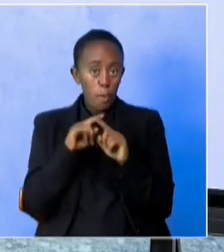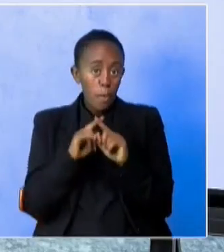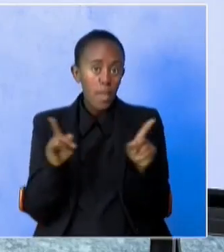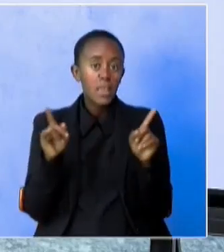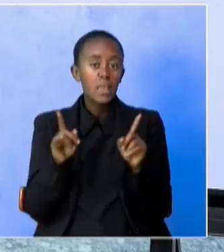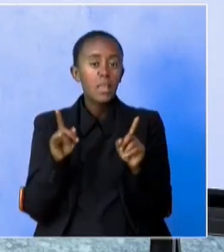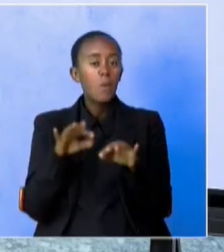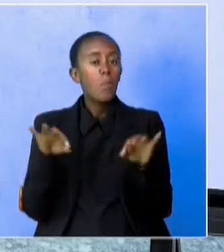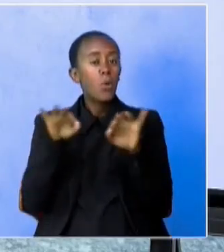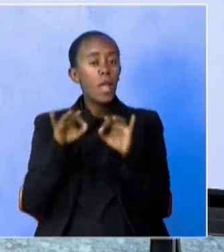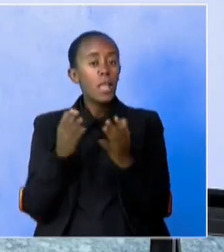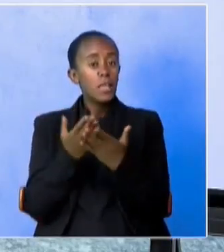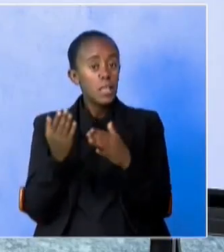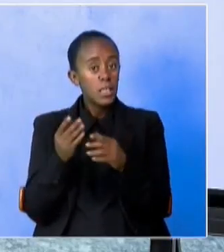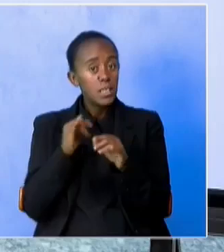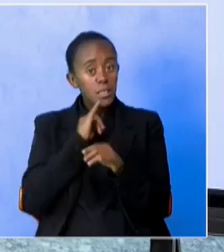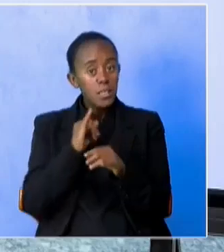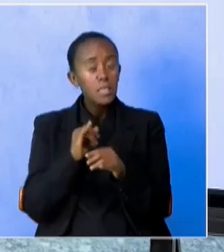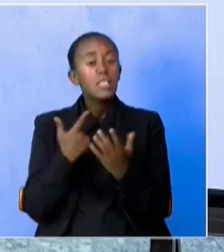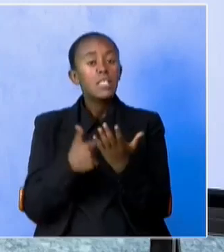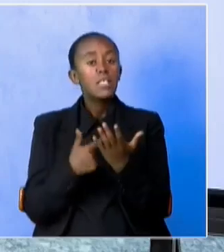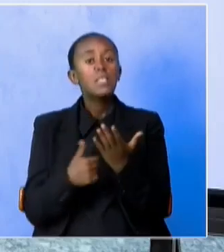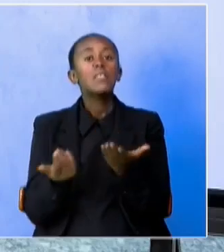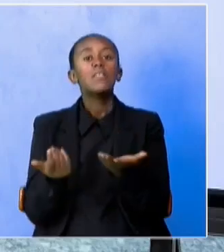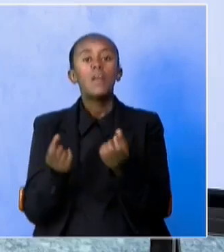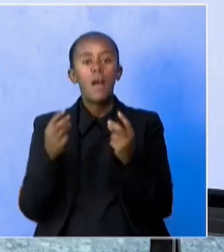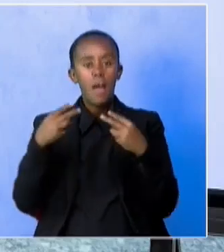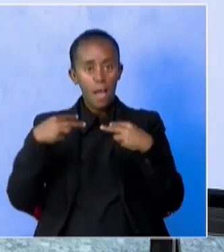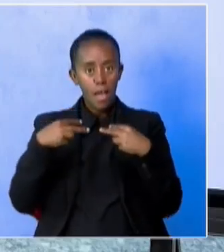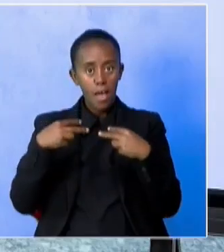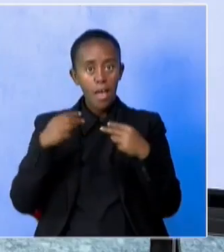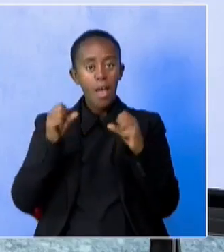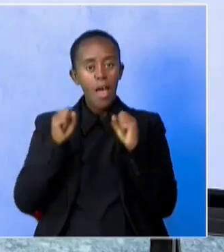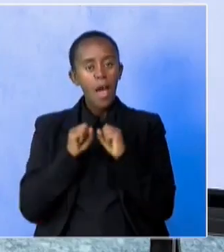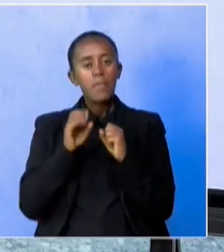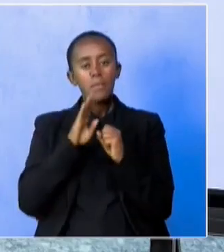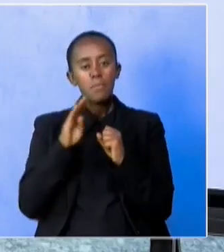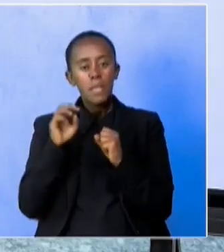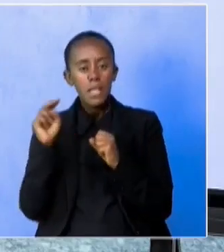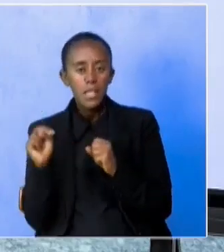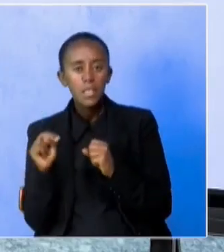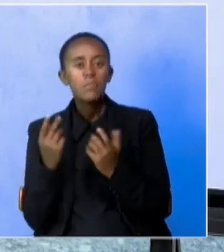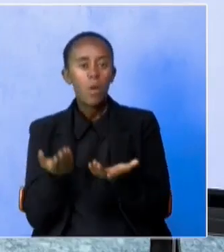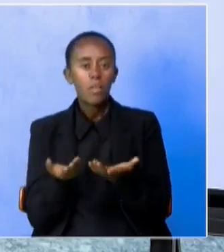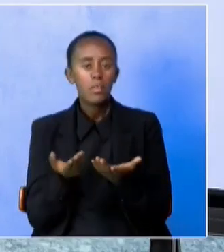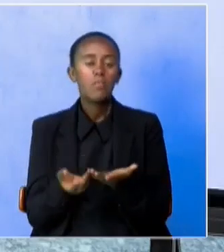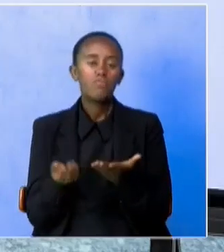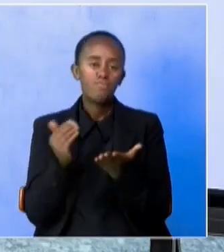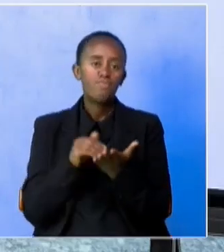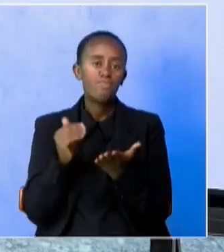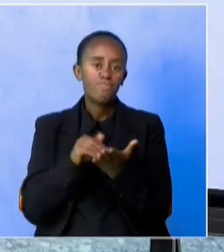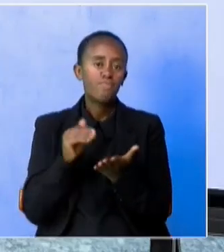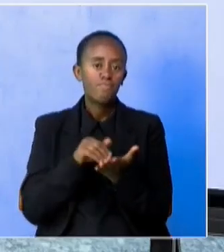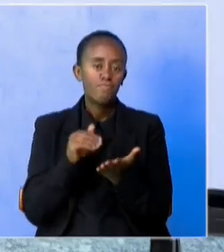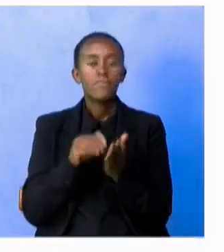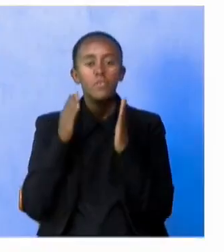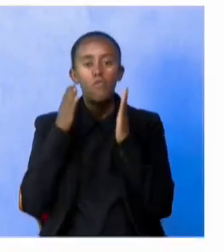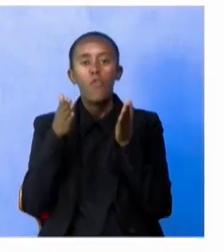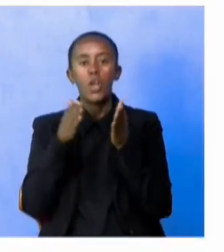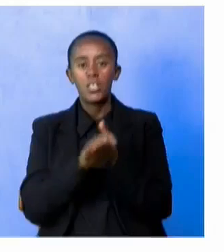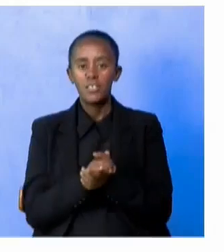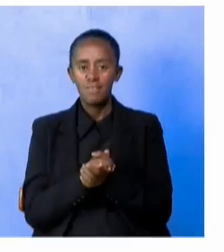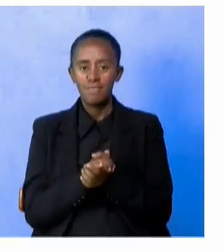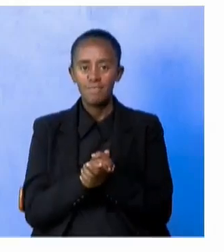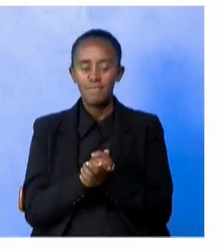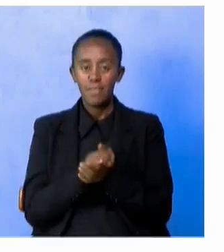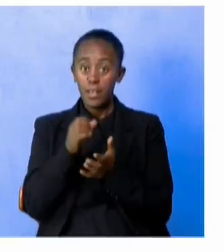action has been repeated several times. That is the main focus. Another example. Can